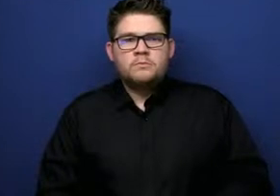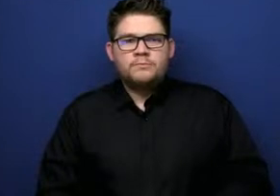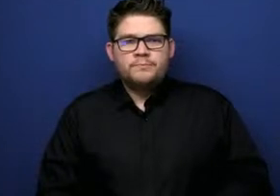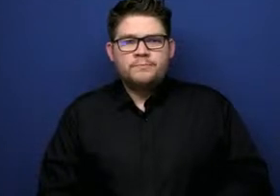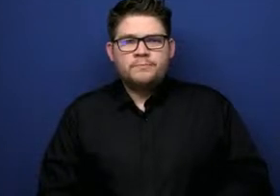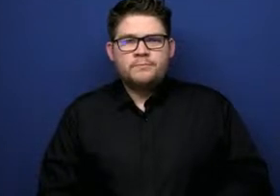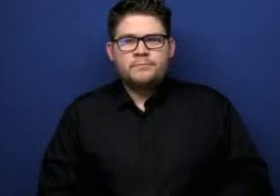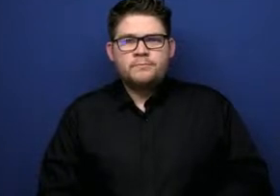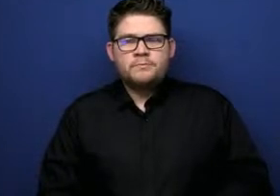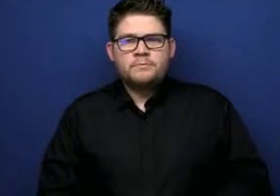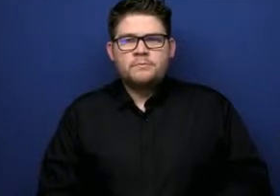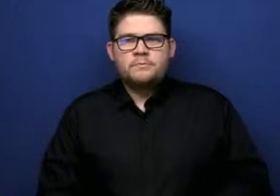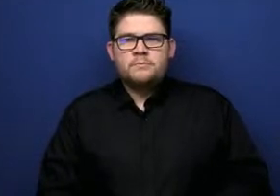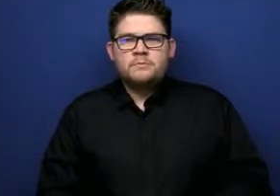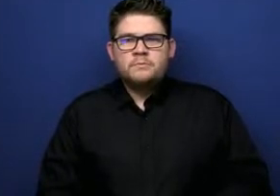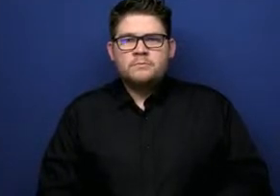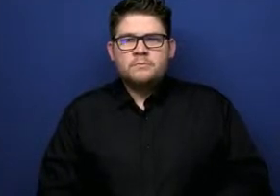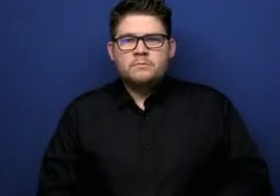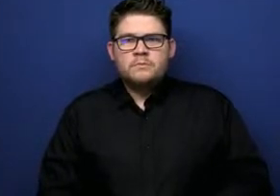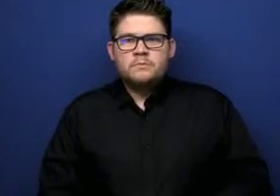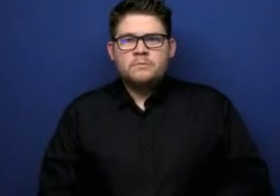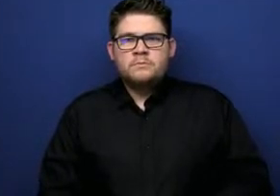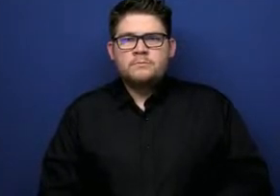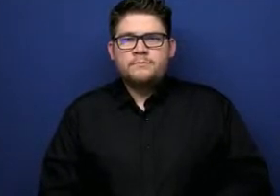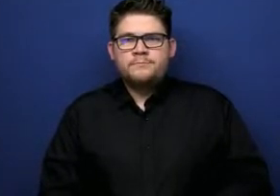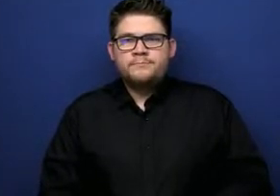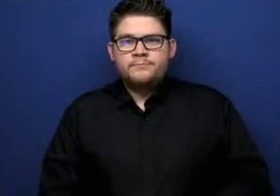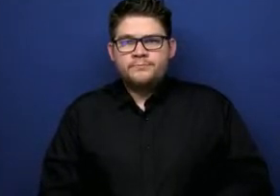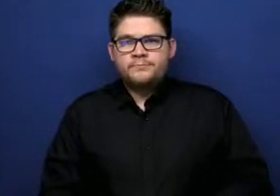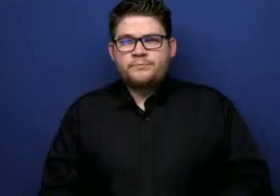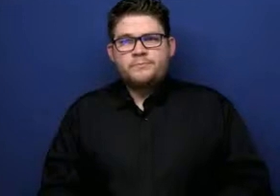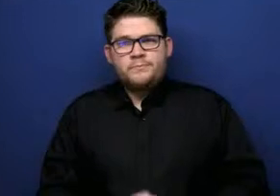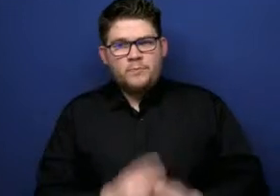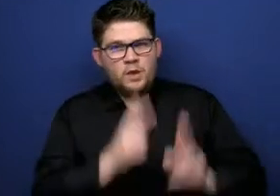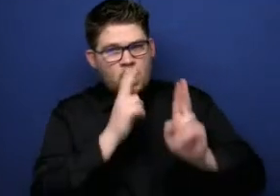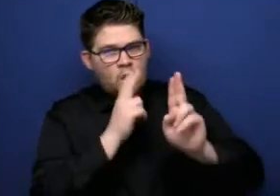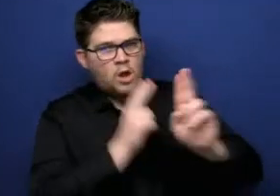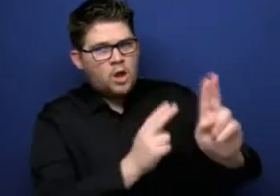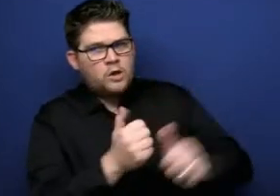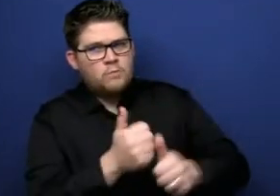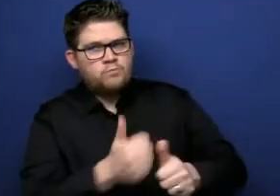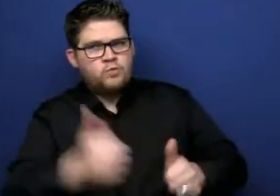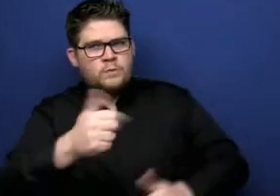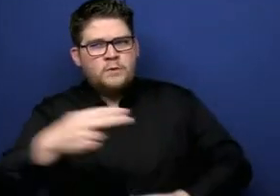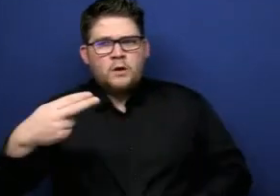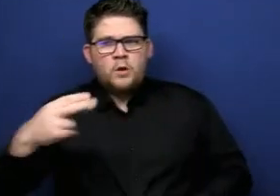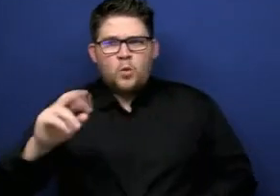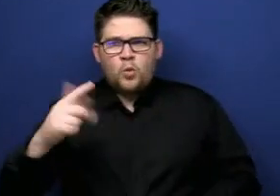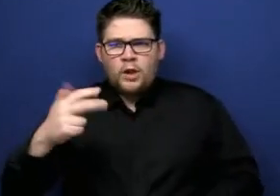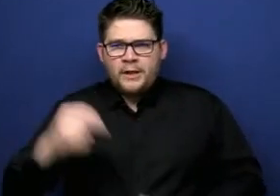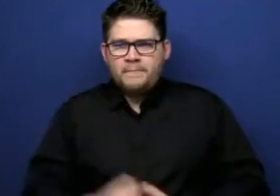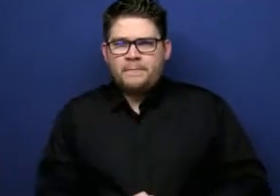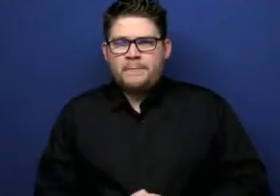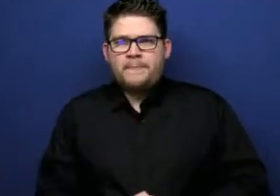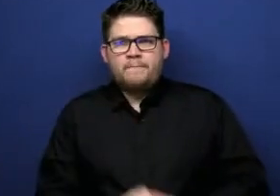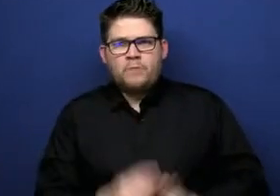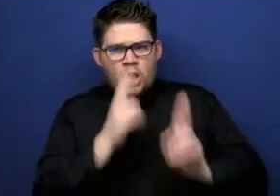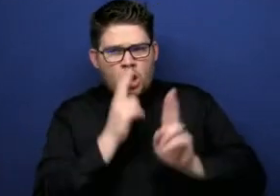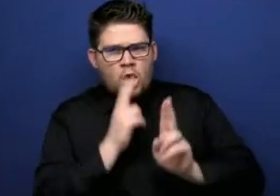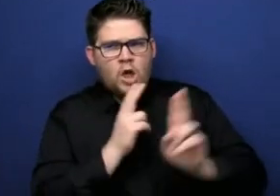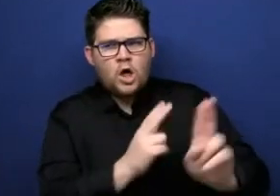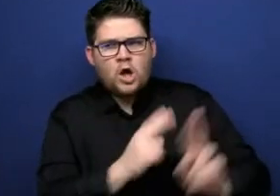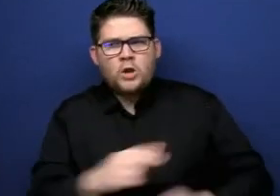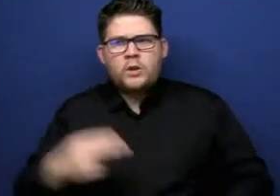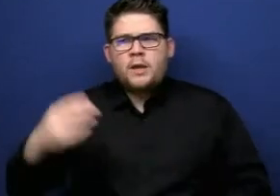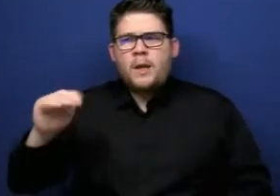Premier Horwood, Honorable MLAs, Selena Robinson, Nicholas Simmons, and Michael